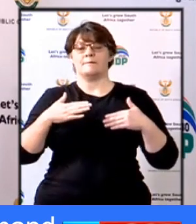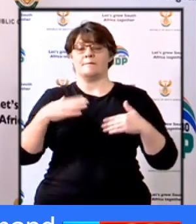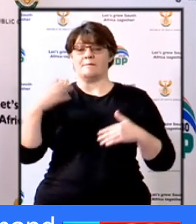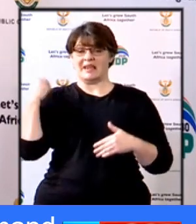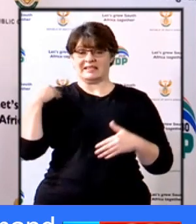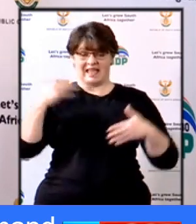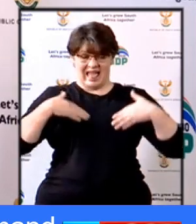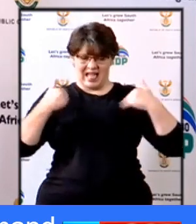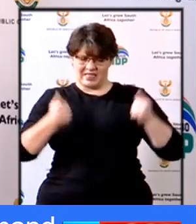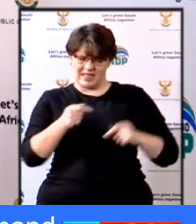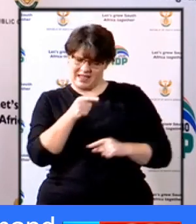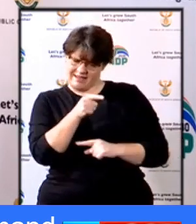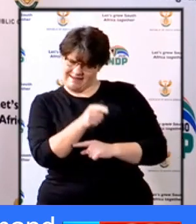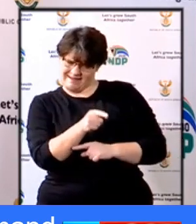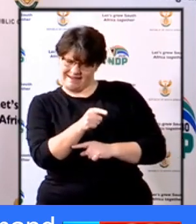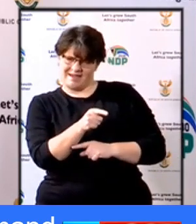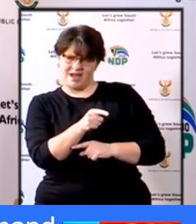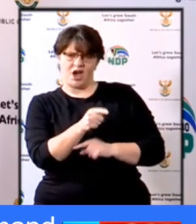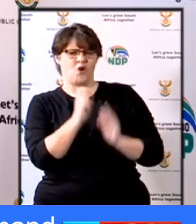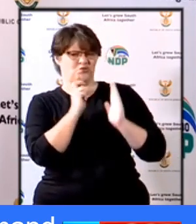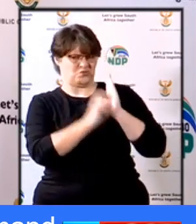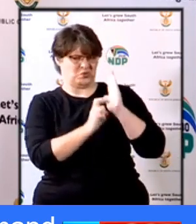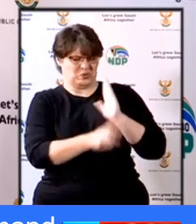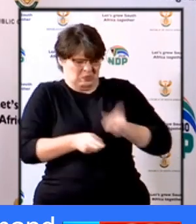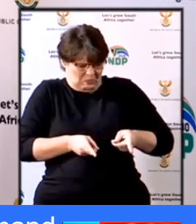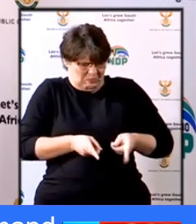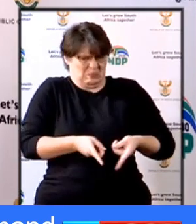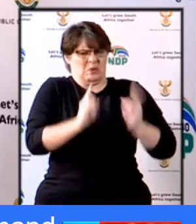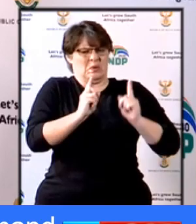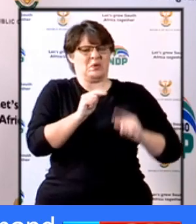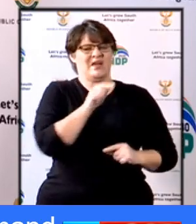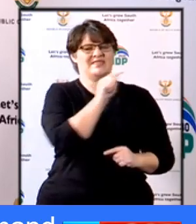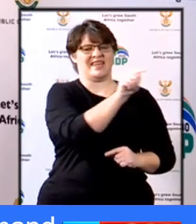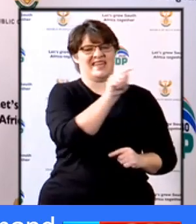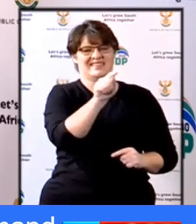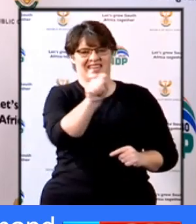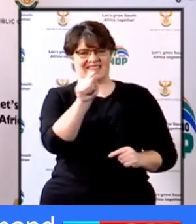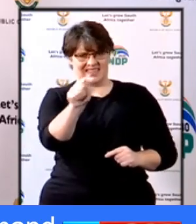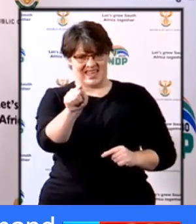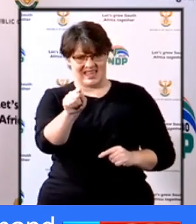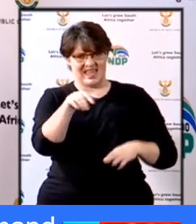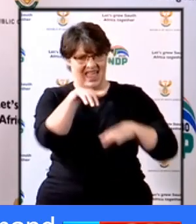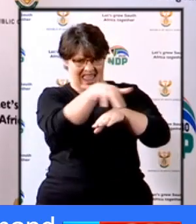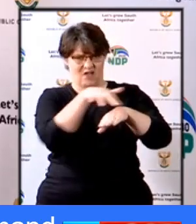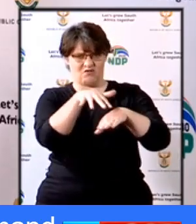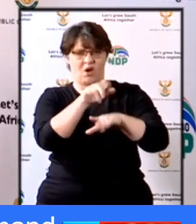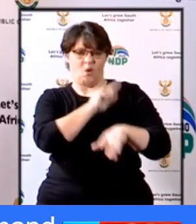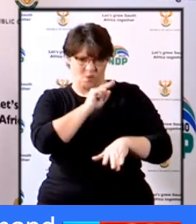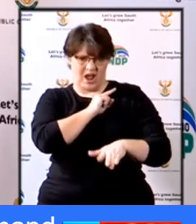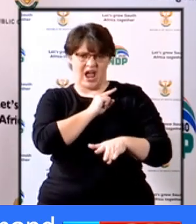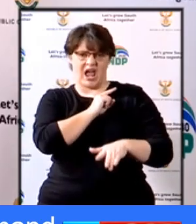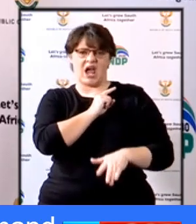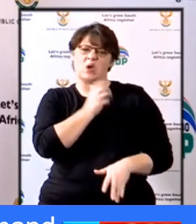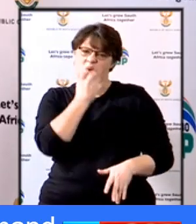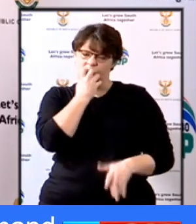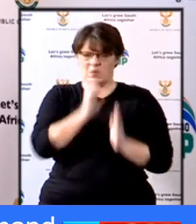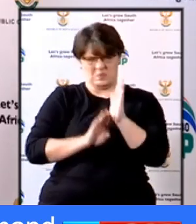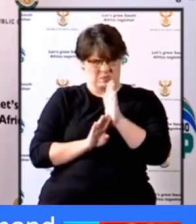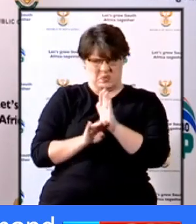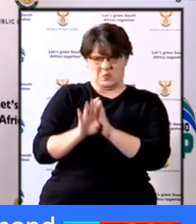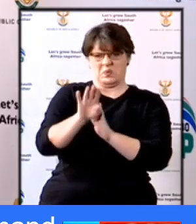may advise more stringent measures in some parts in those areas,